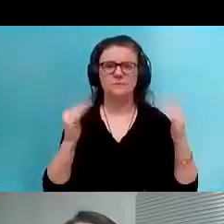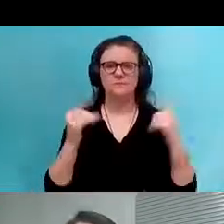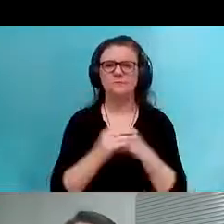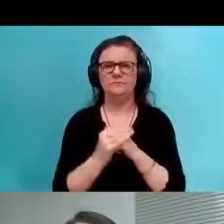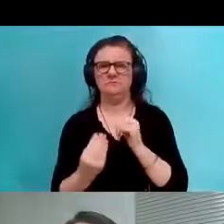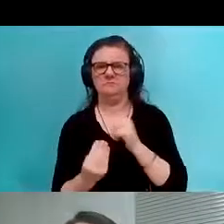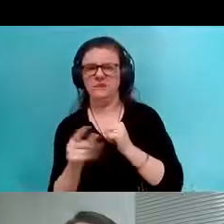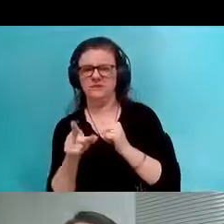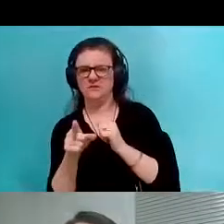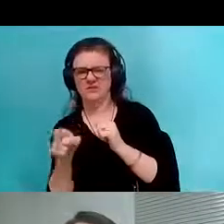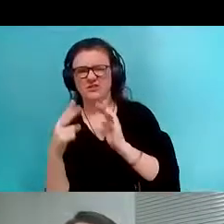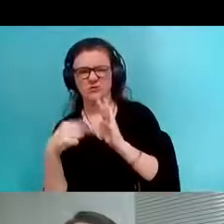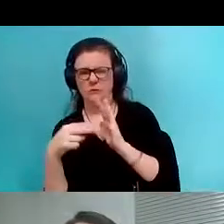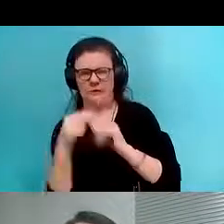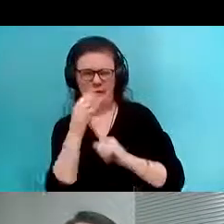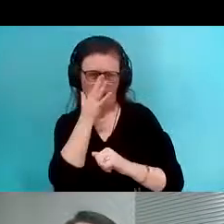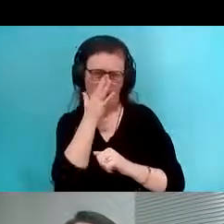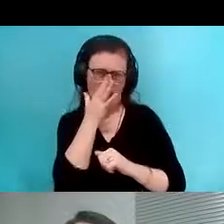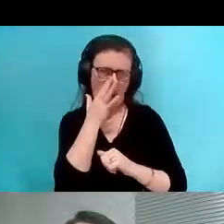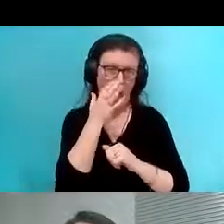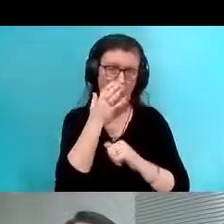please.